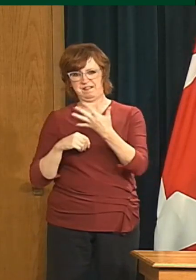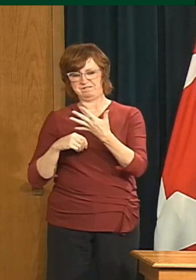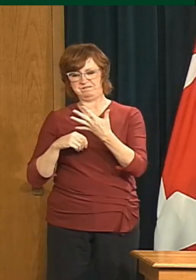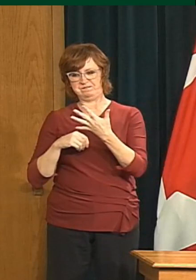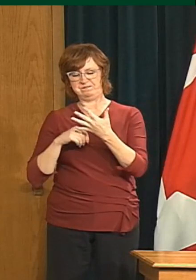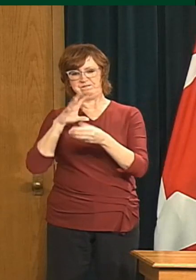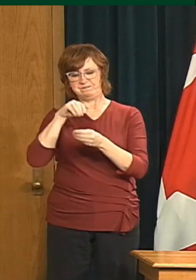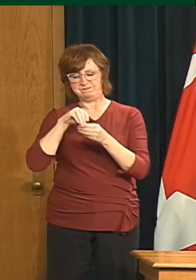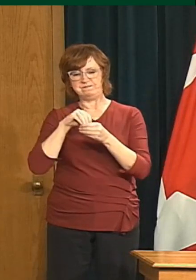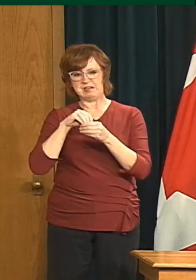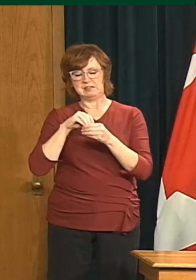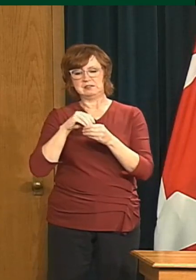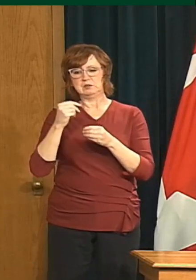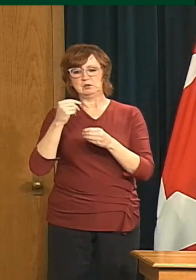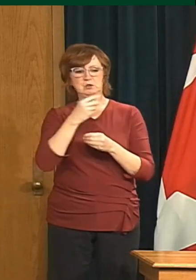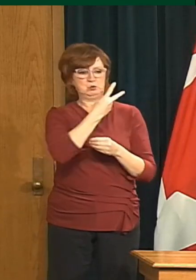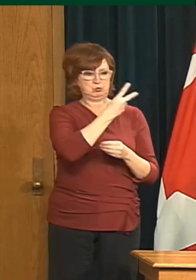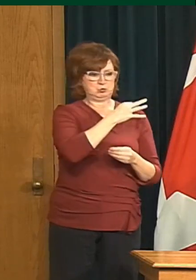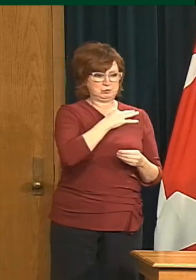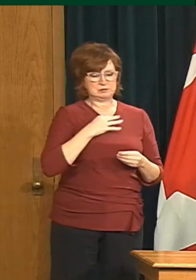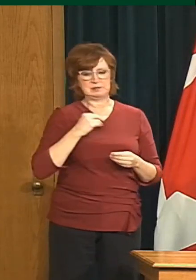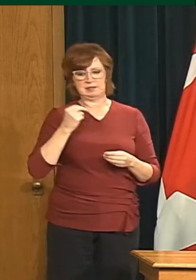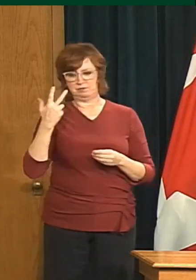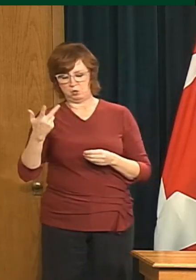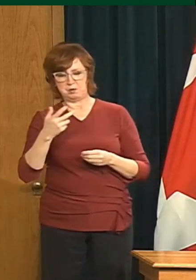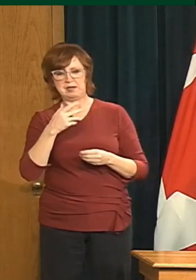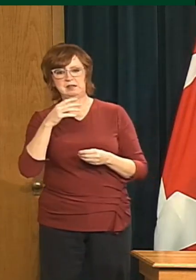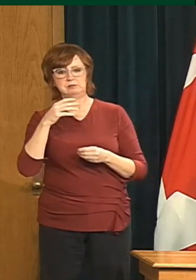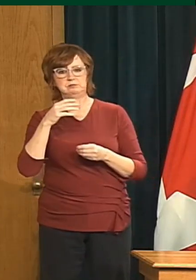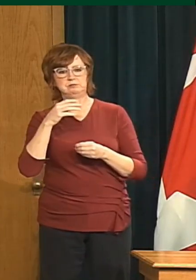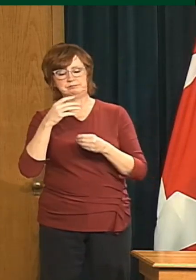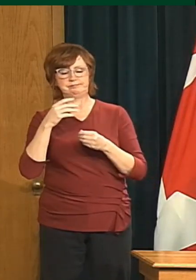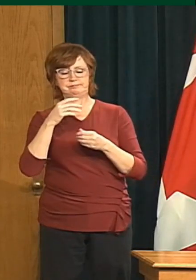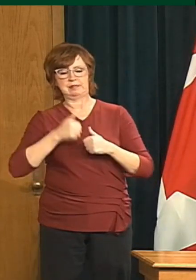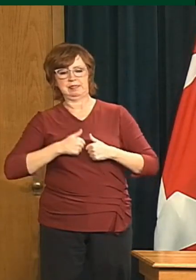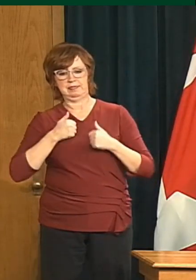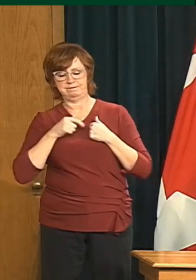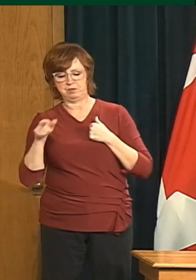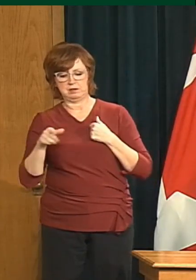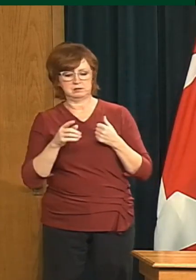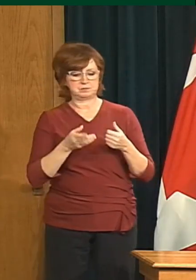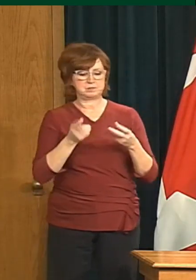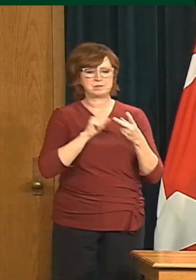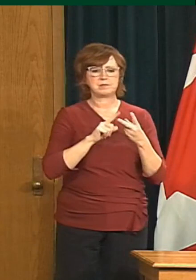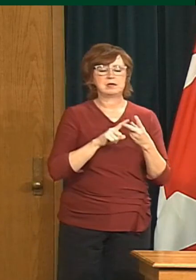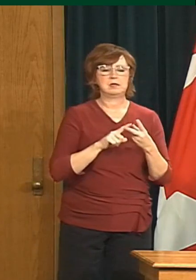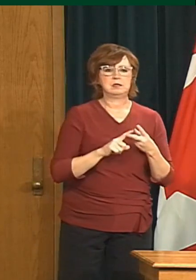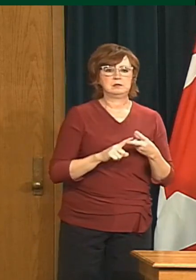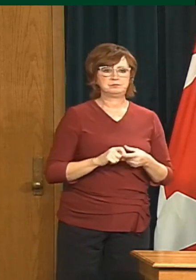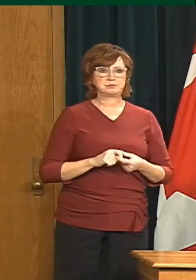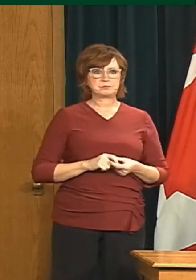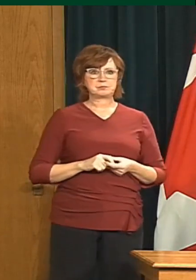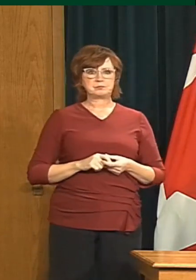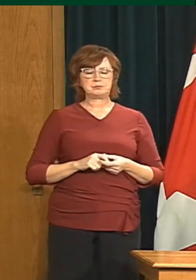secondly, we had a staff member who was reported positive in